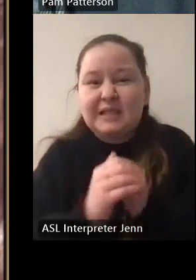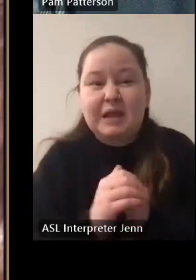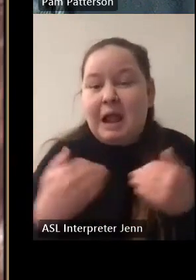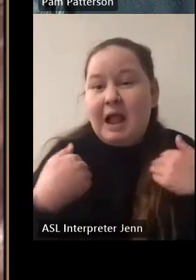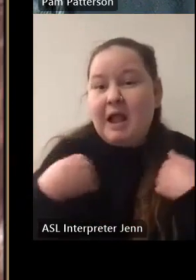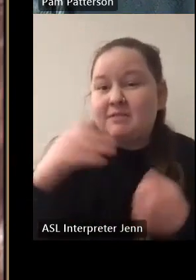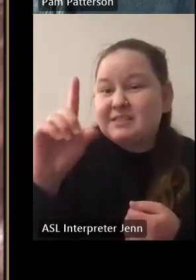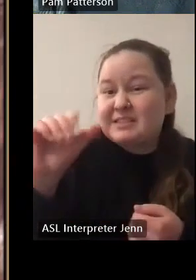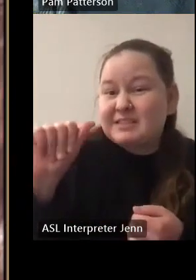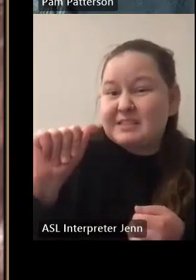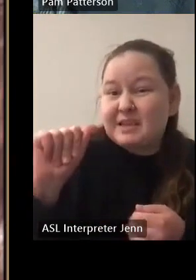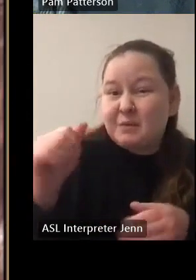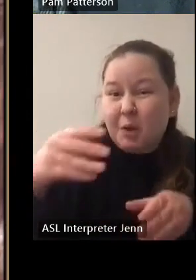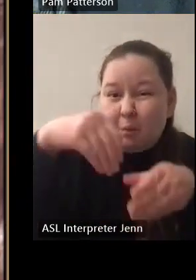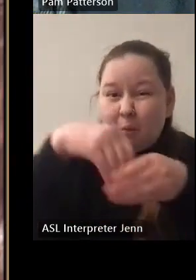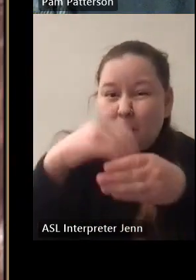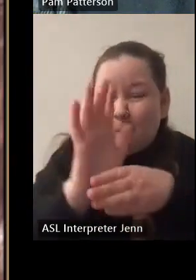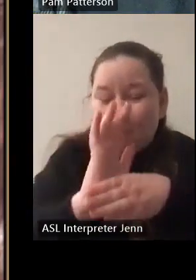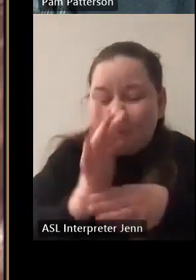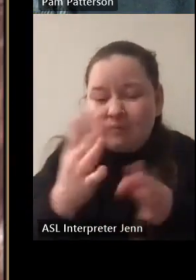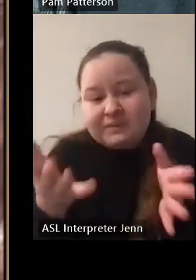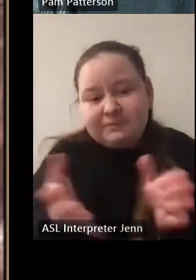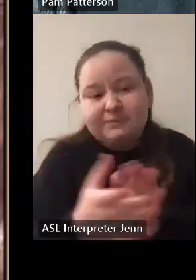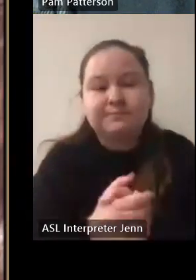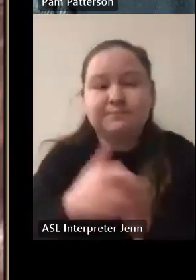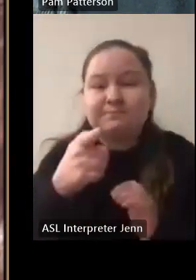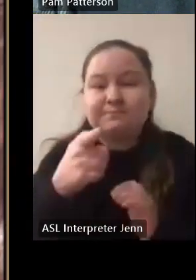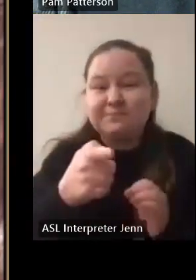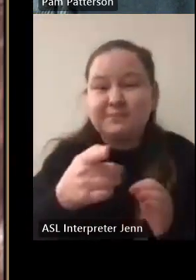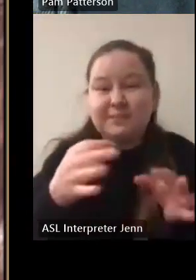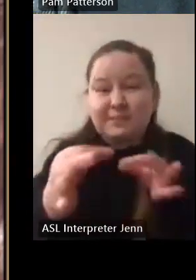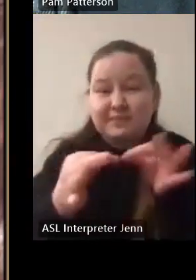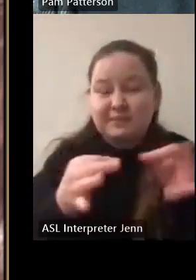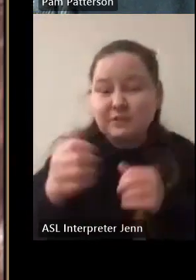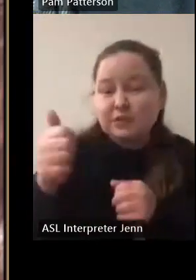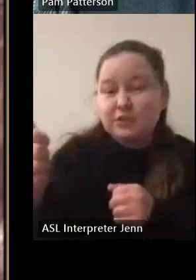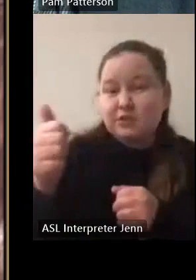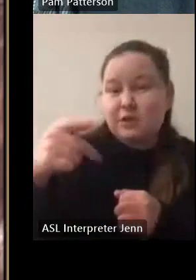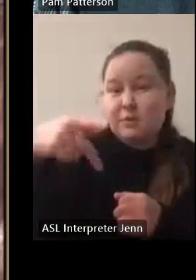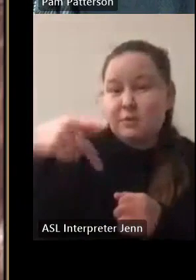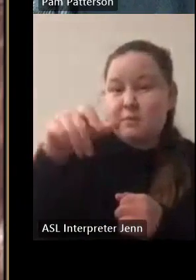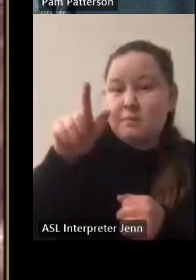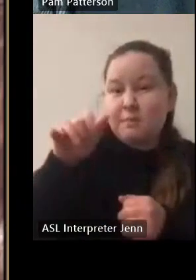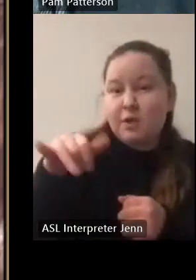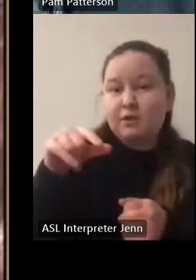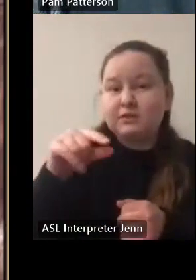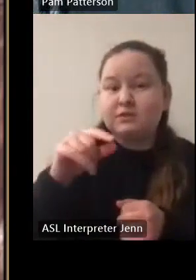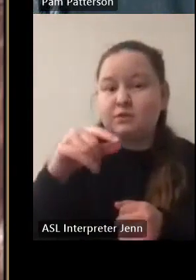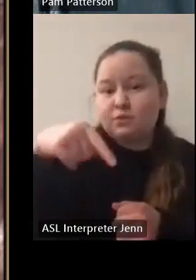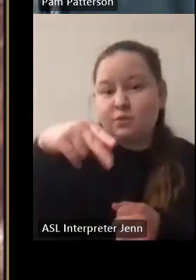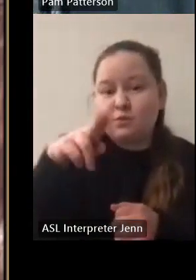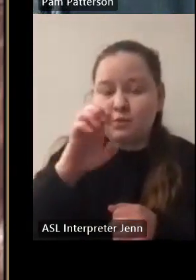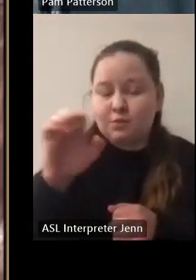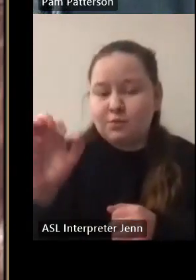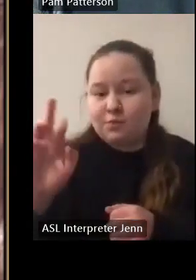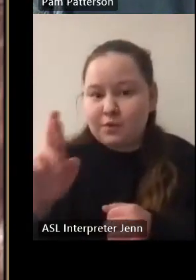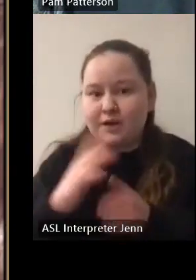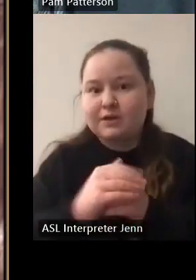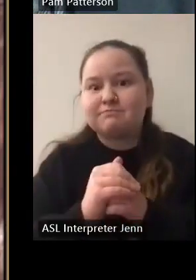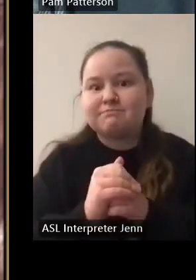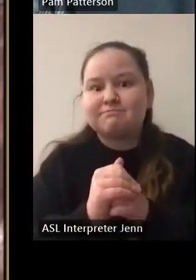content. Laurie, as self-described polyqueer femme-gimp porn star academic,